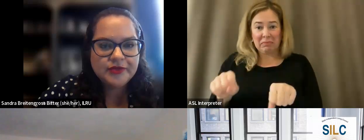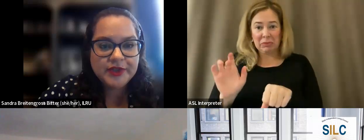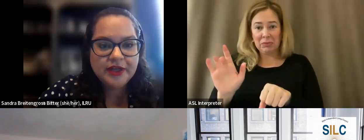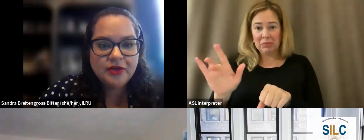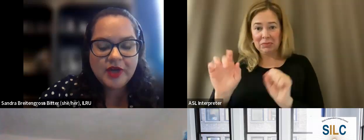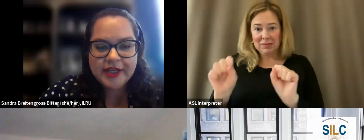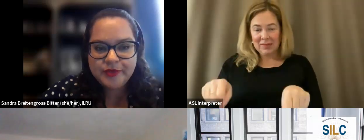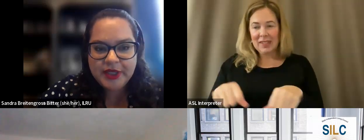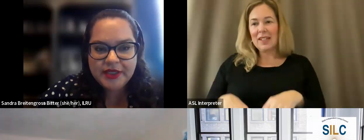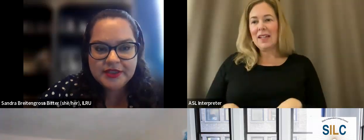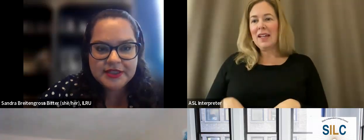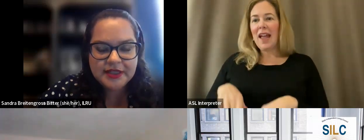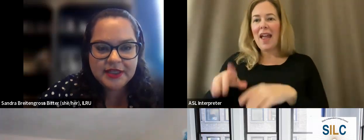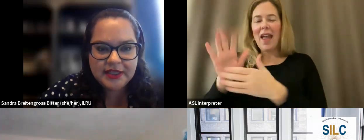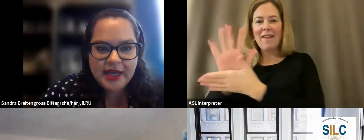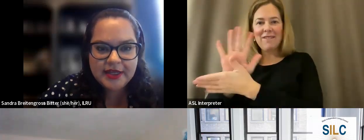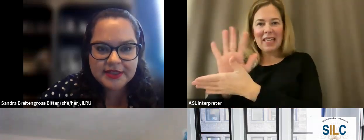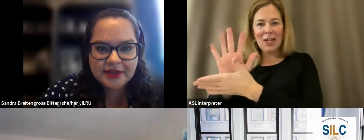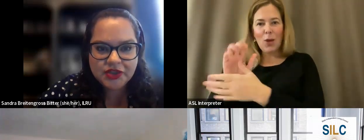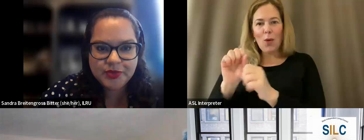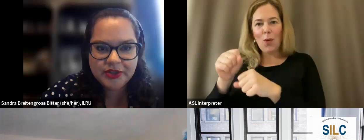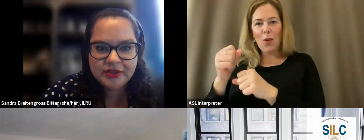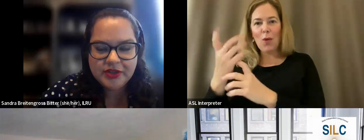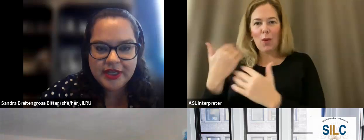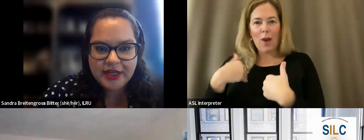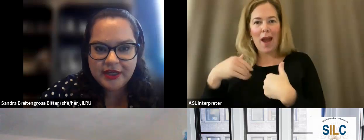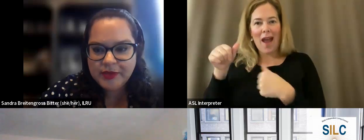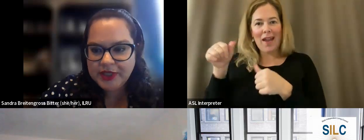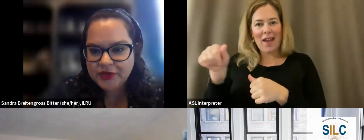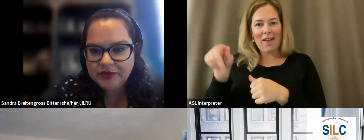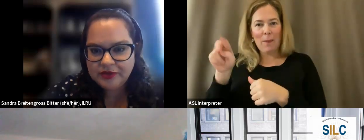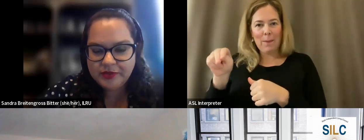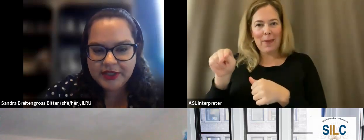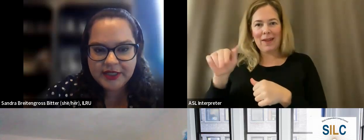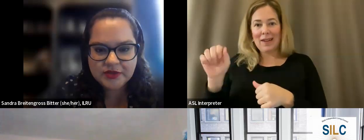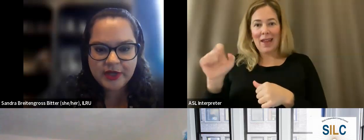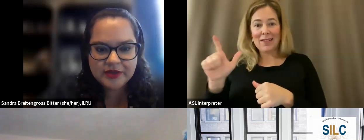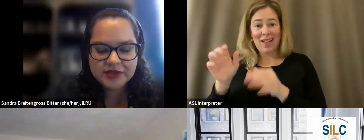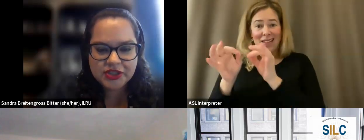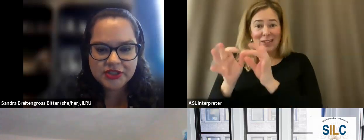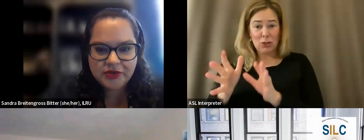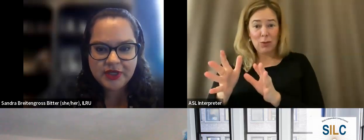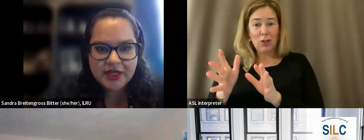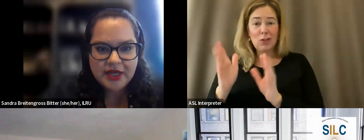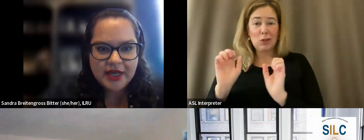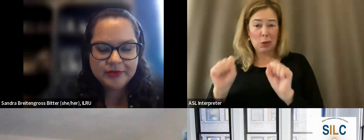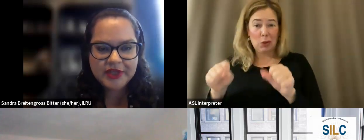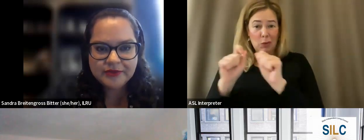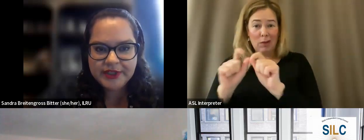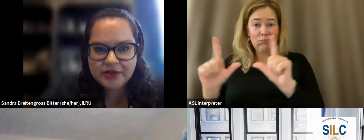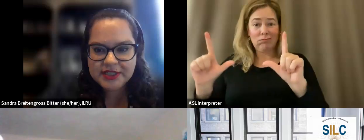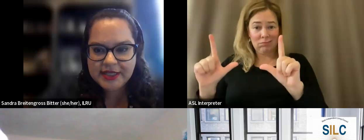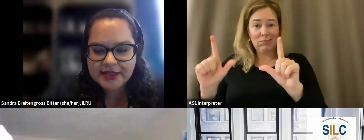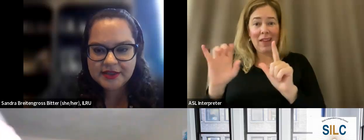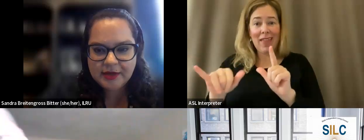your video, I have pinned the ASL interpreter, and you can pin that as well, just so